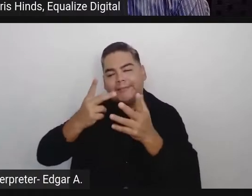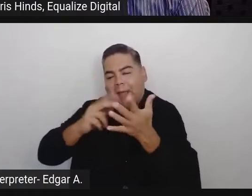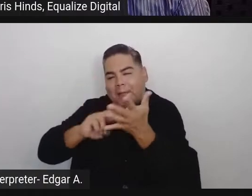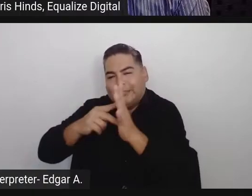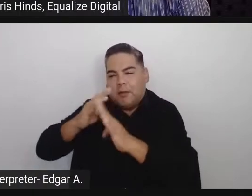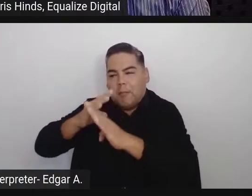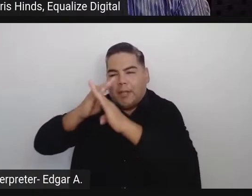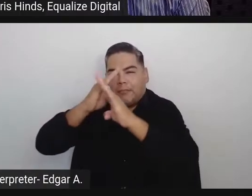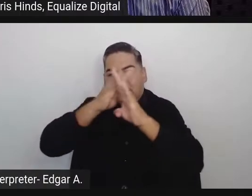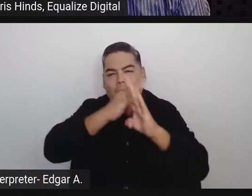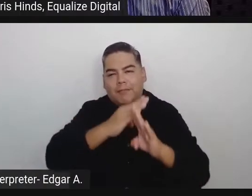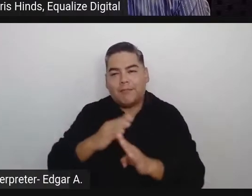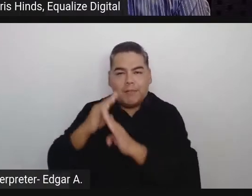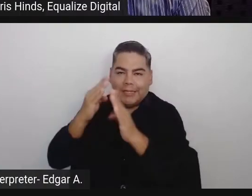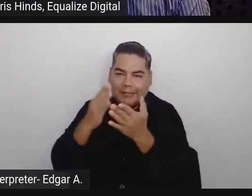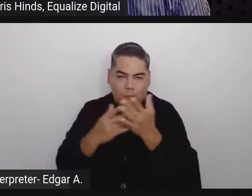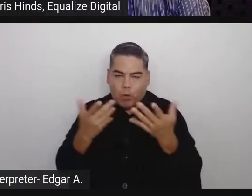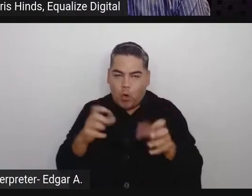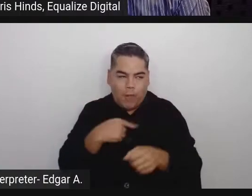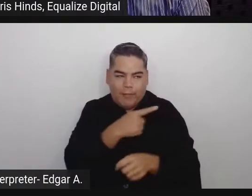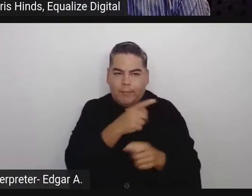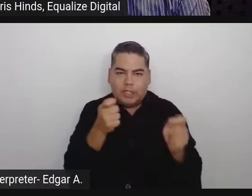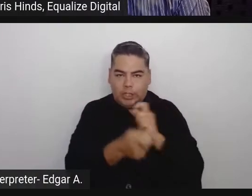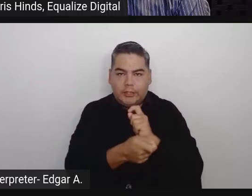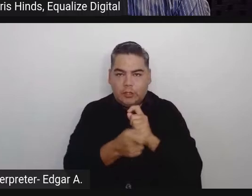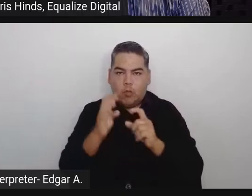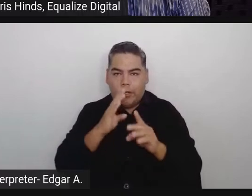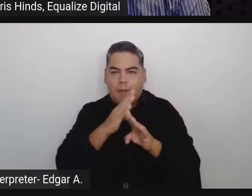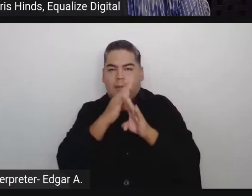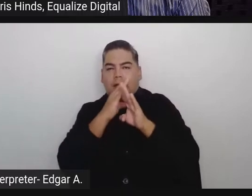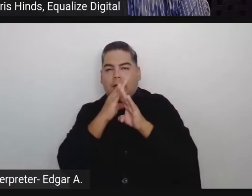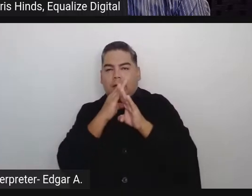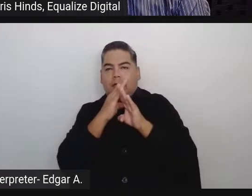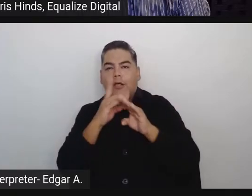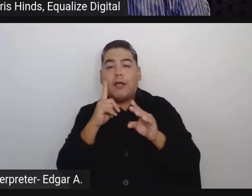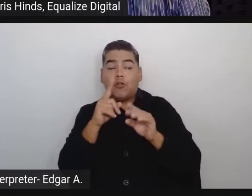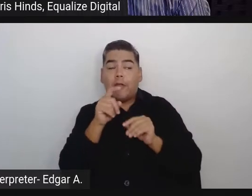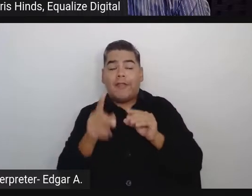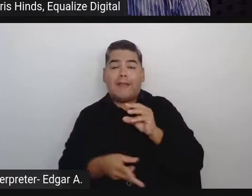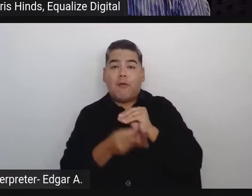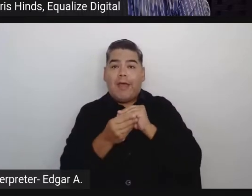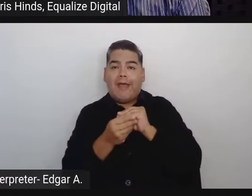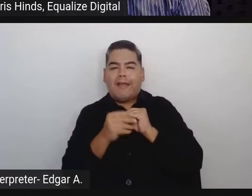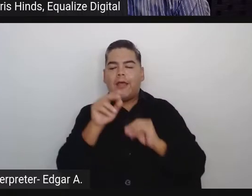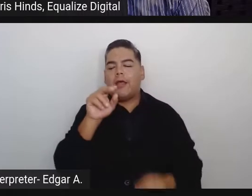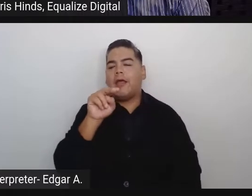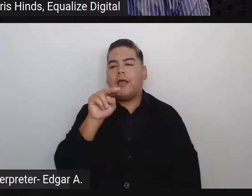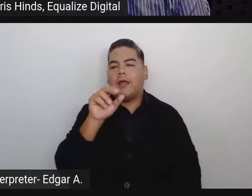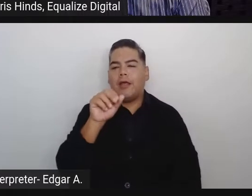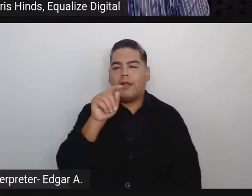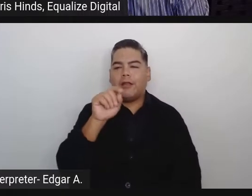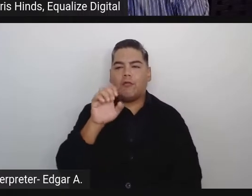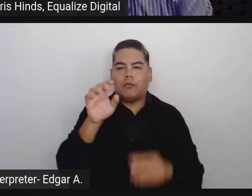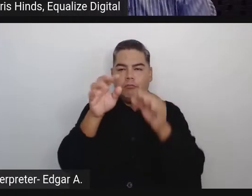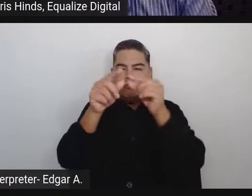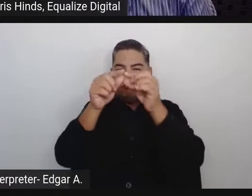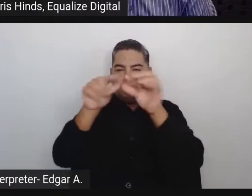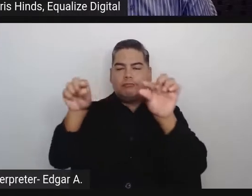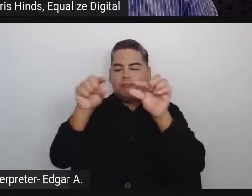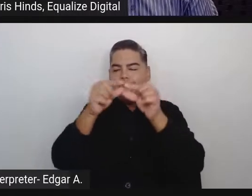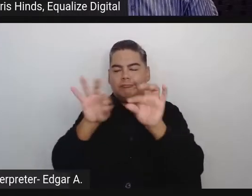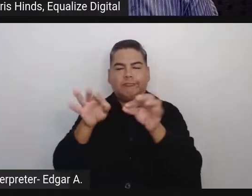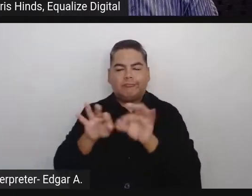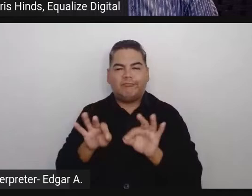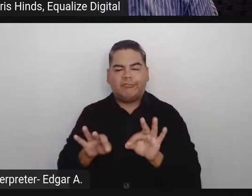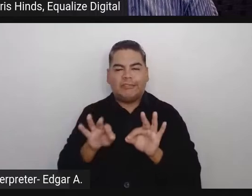way that we don't want them to. And so we'll put little instructions, like notes in the fields, above the fields, so they